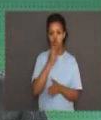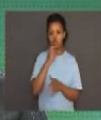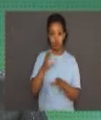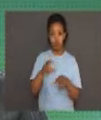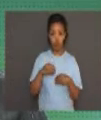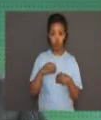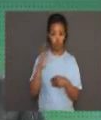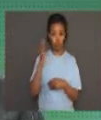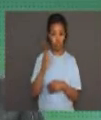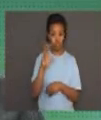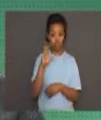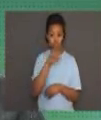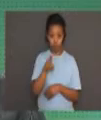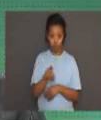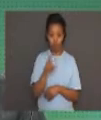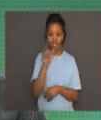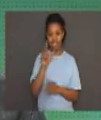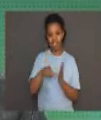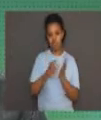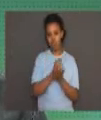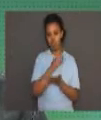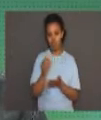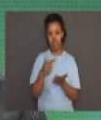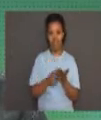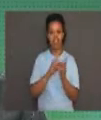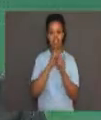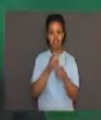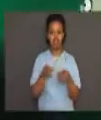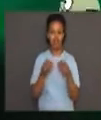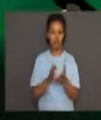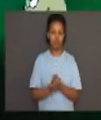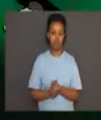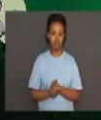parents? Take a few moments to answer this question.